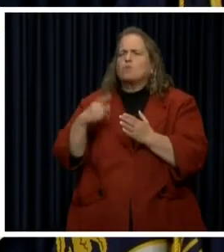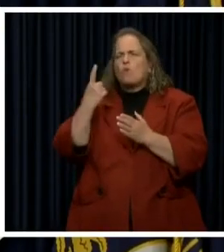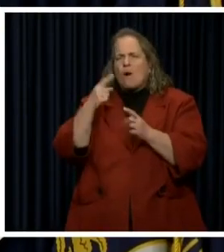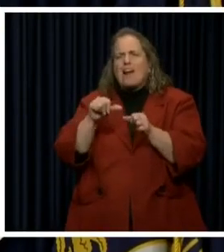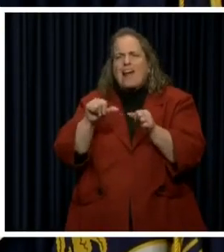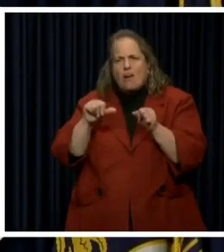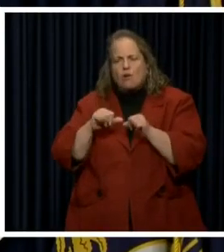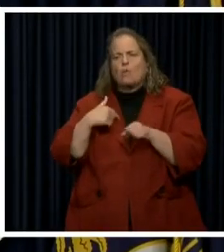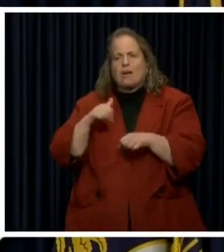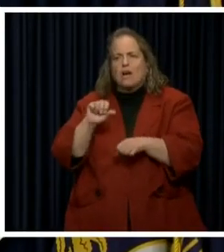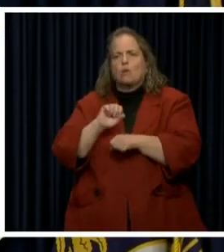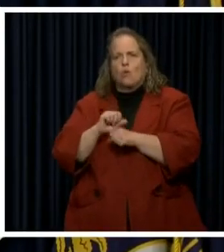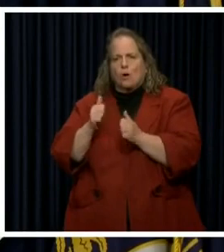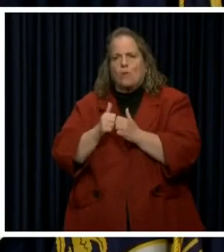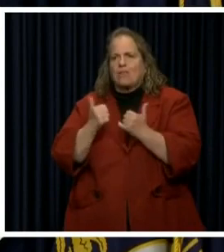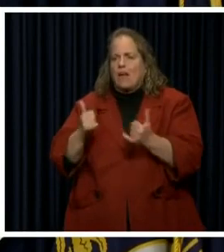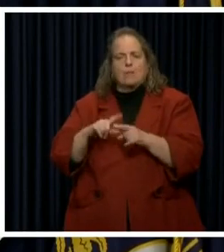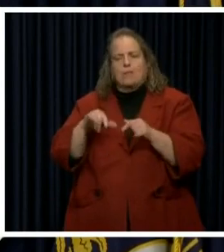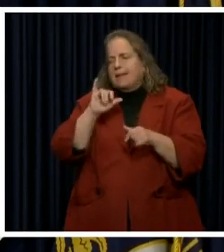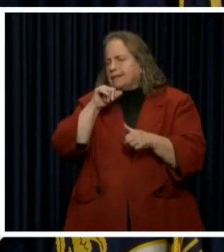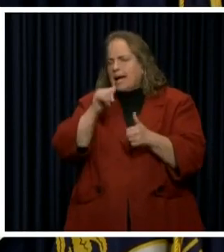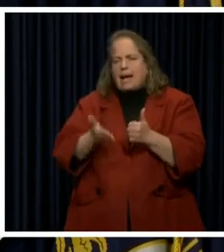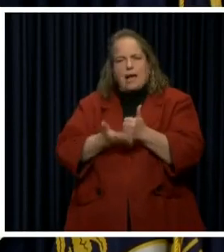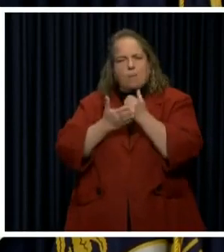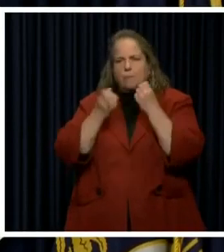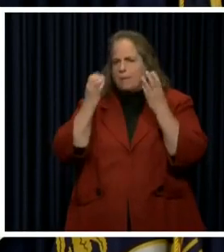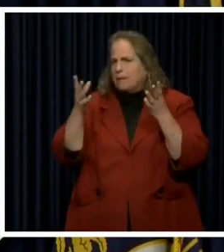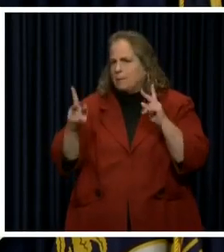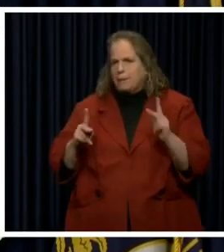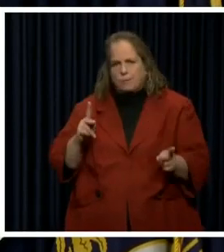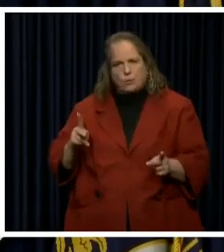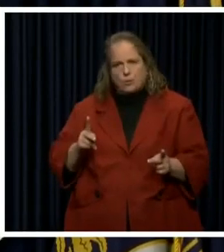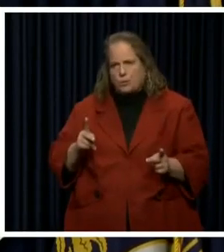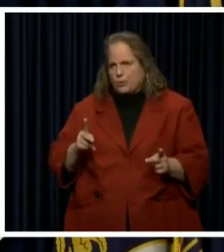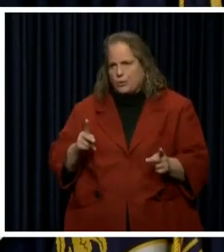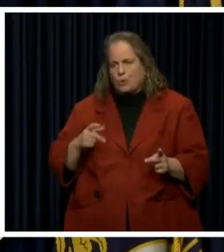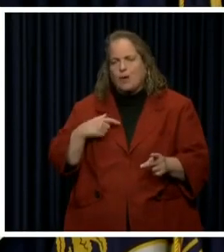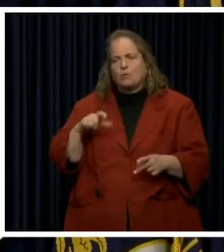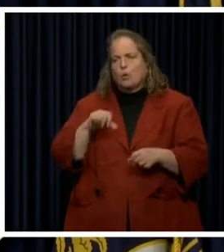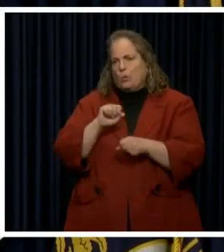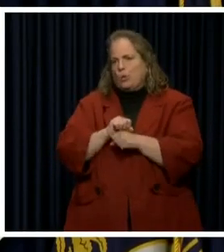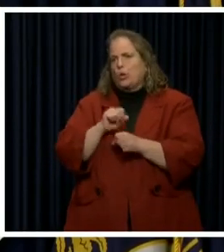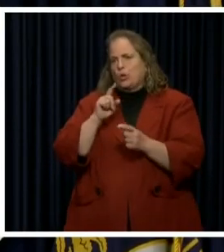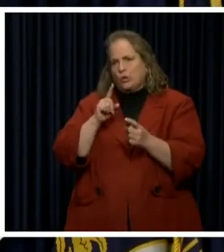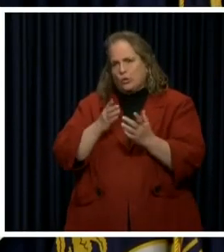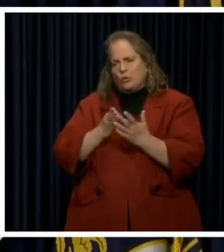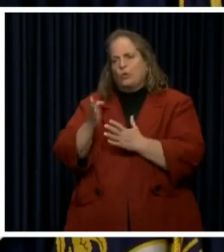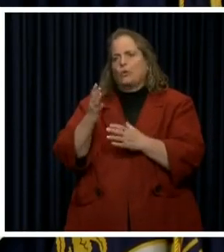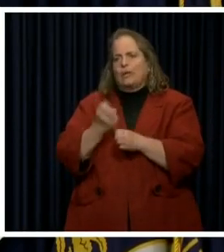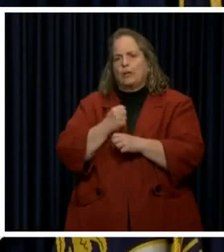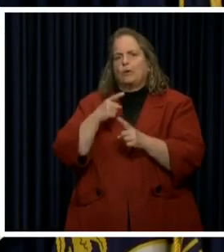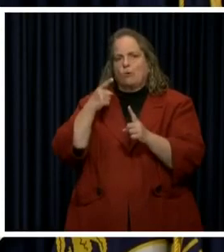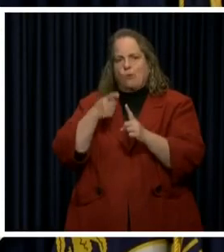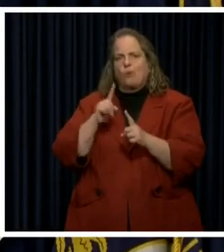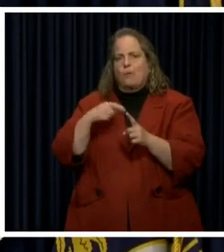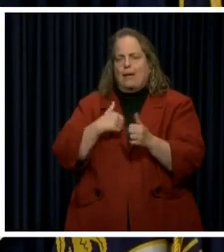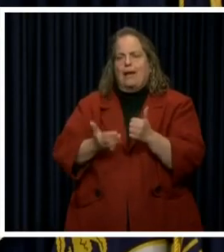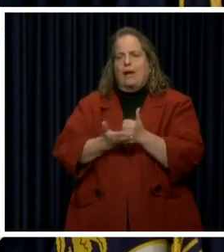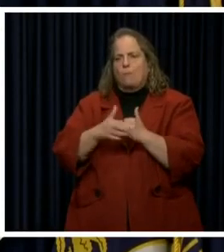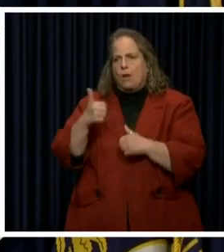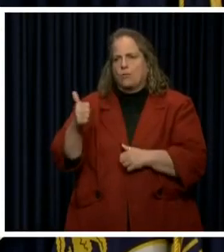we can work with right now. That doesn't help a lot of people, and we gotta work through and get to a point where we can help